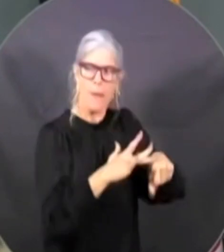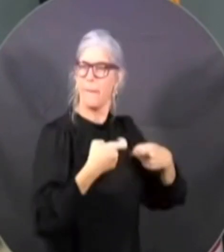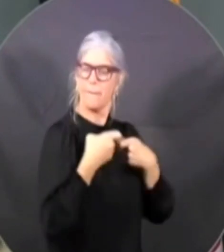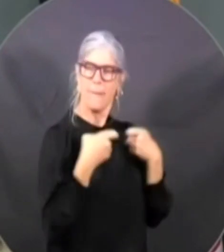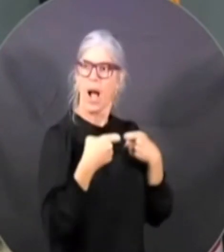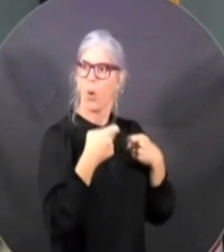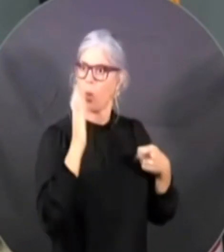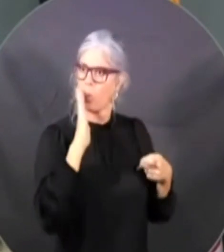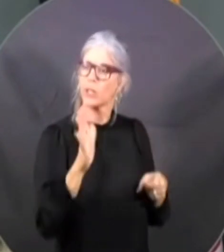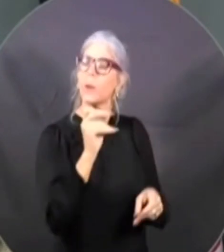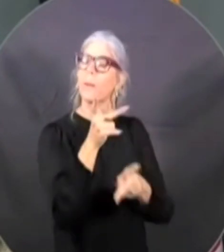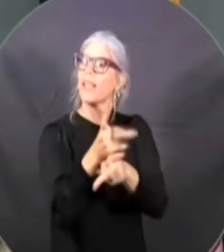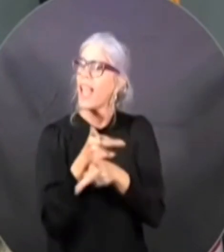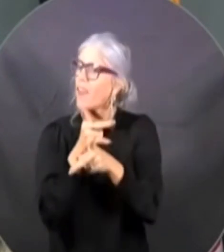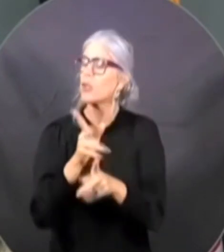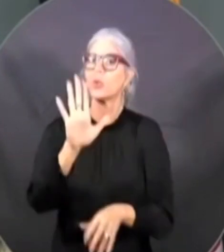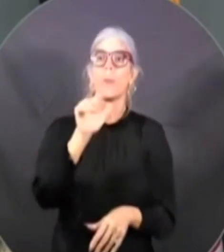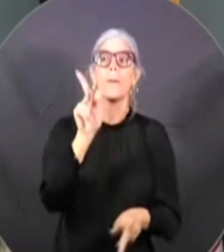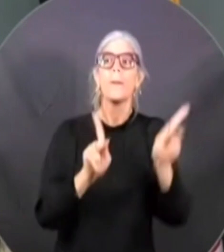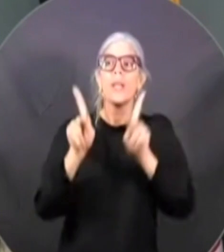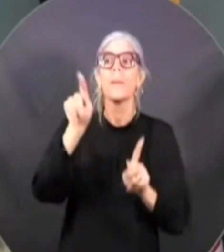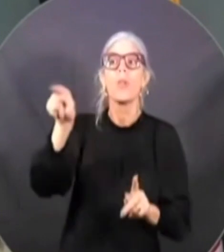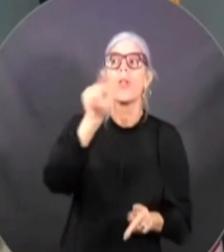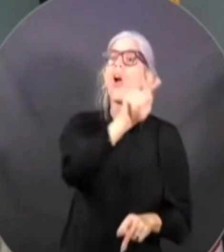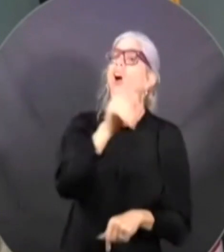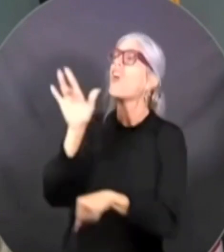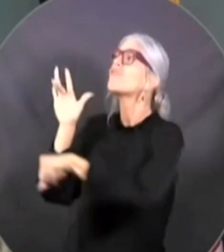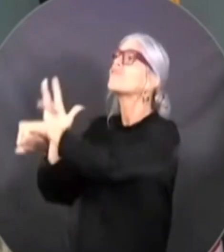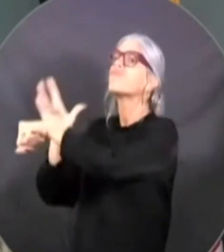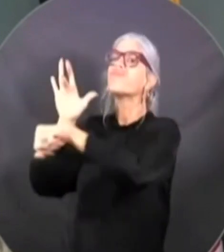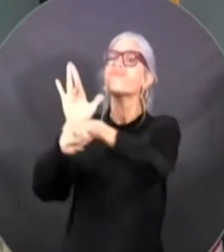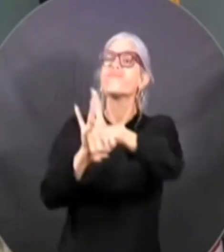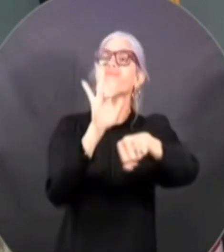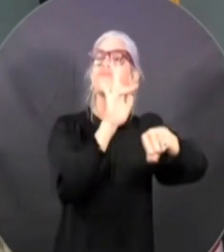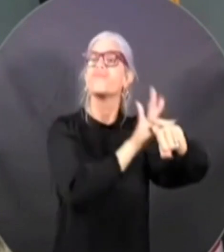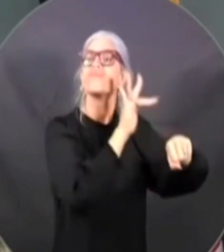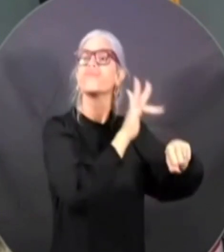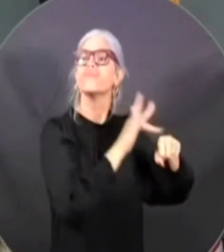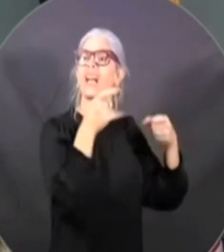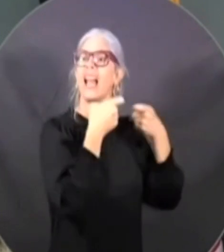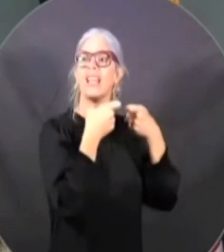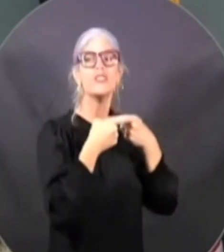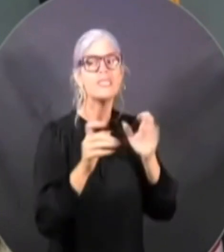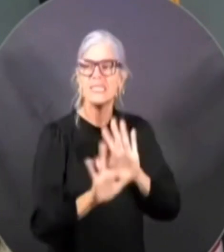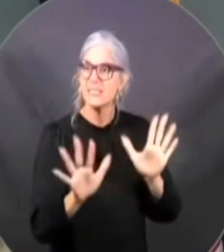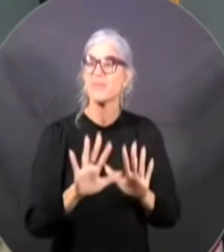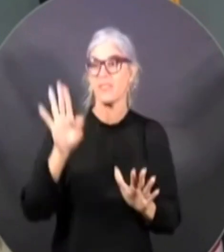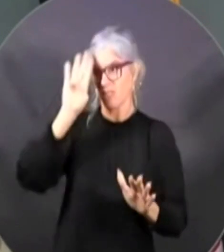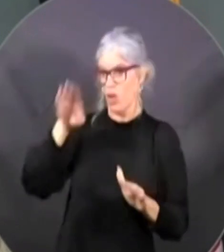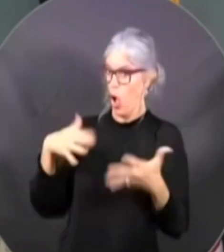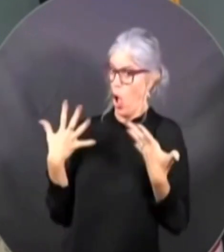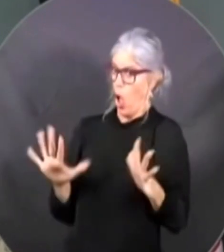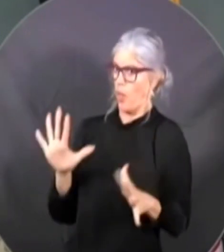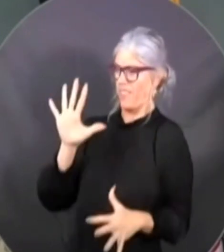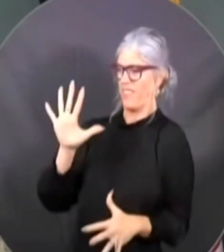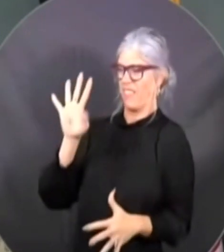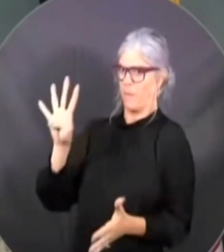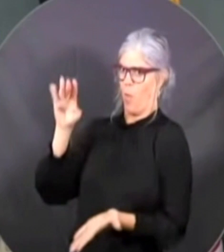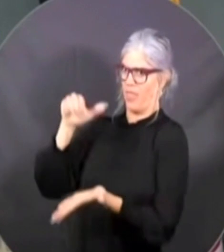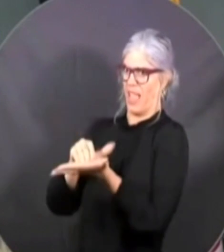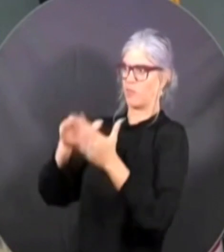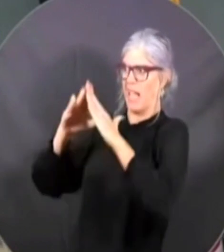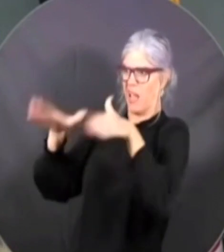Definitely be careful with generators. Households that are out of power throughout the state of Florida, but there have been